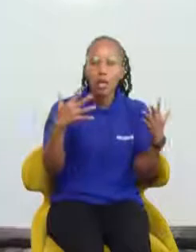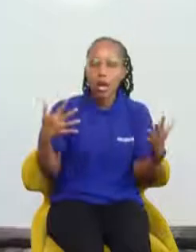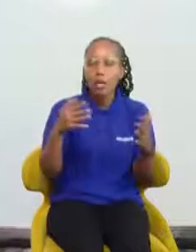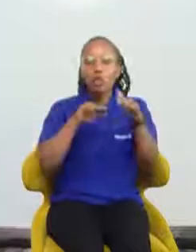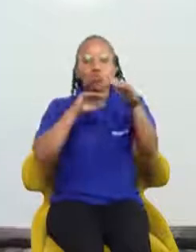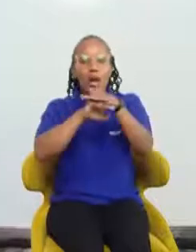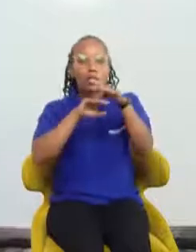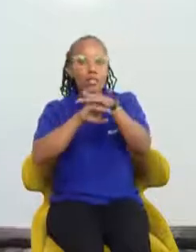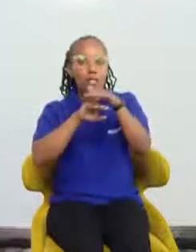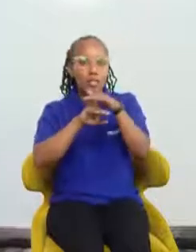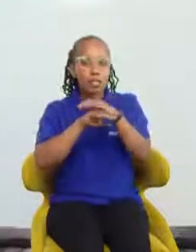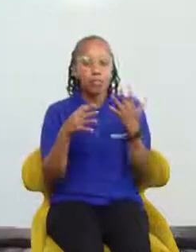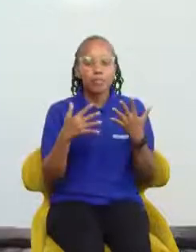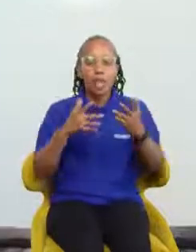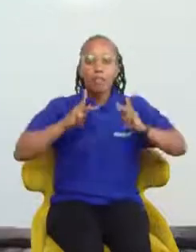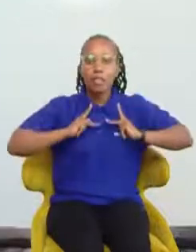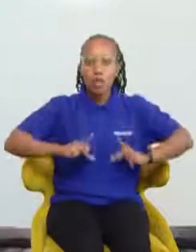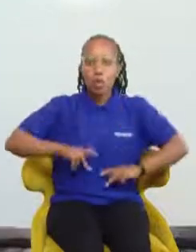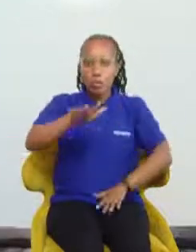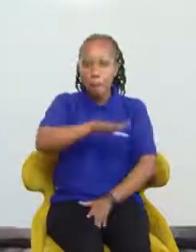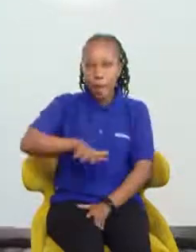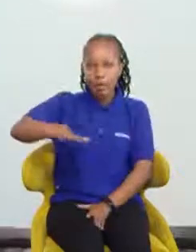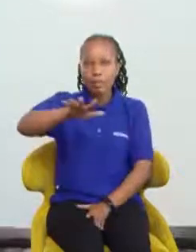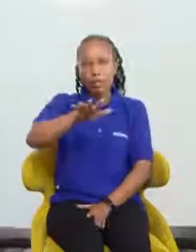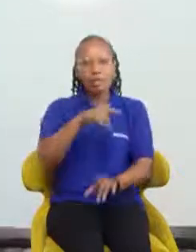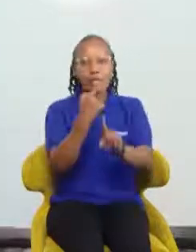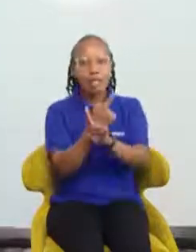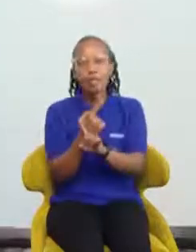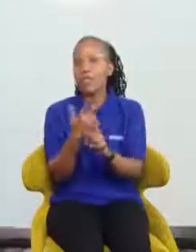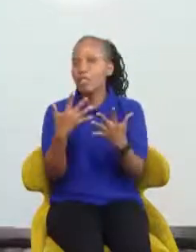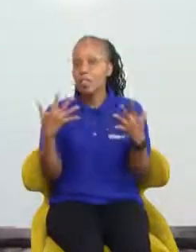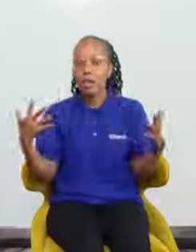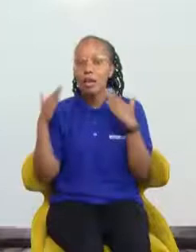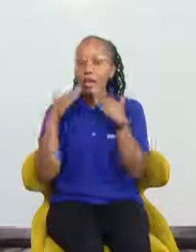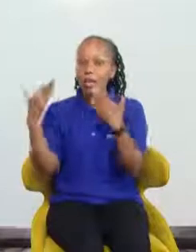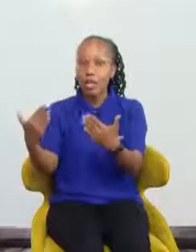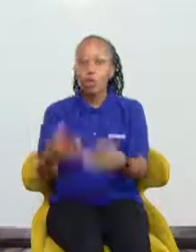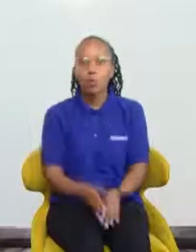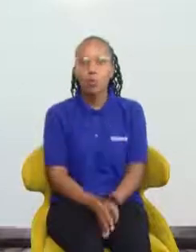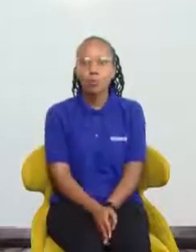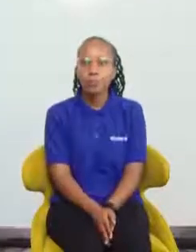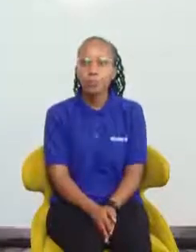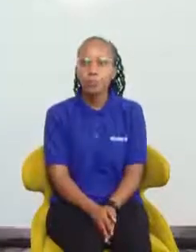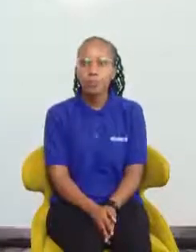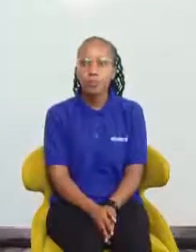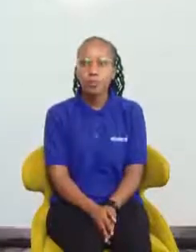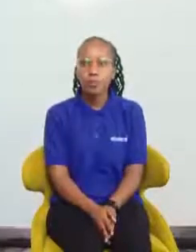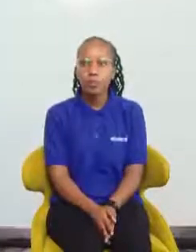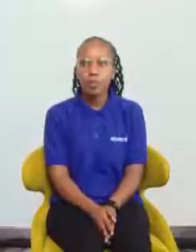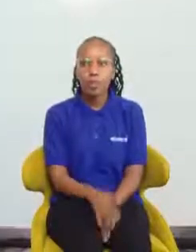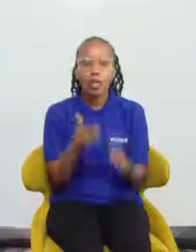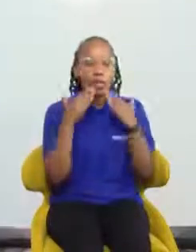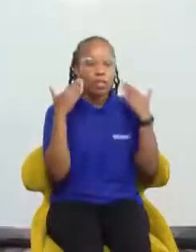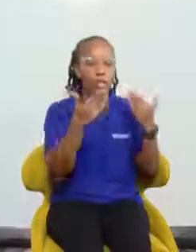access the physical space is a different thing. Thank you. Thank you,